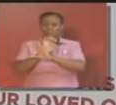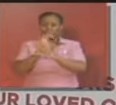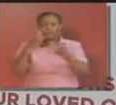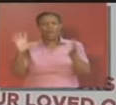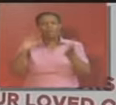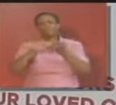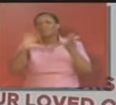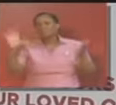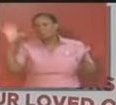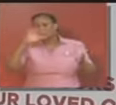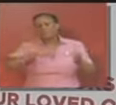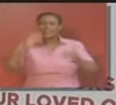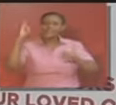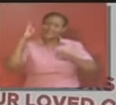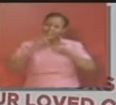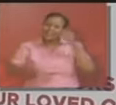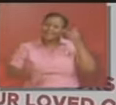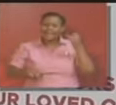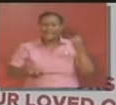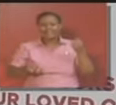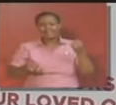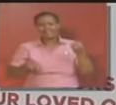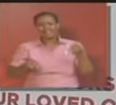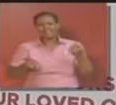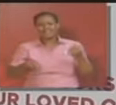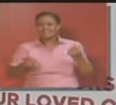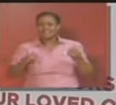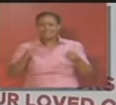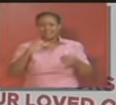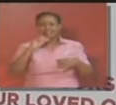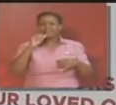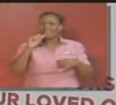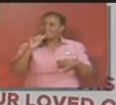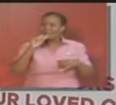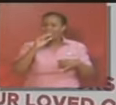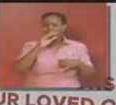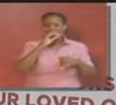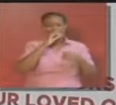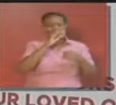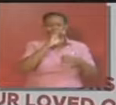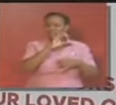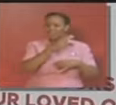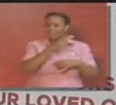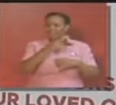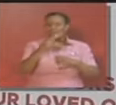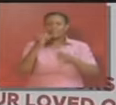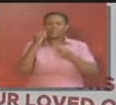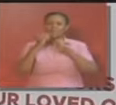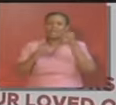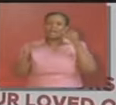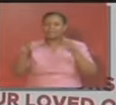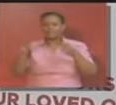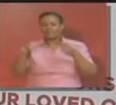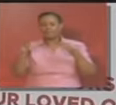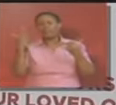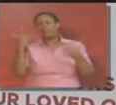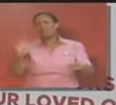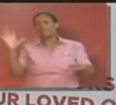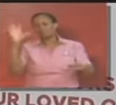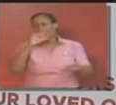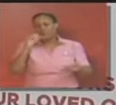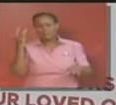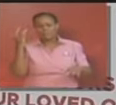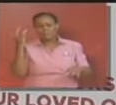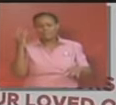exams. These are not mock exams. We don't want them missing final exams because they are a primary contact of a case or worse, a COVID-19